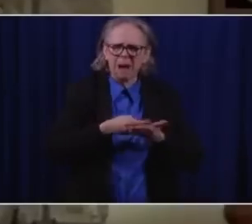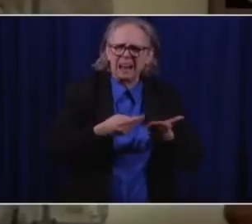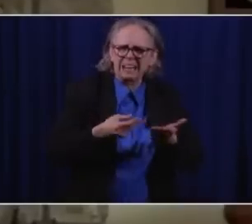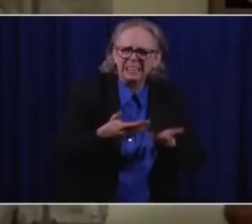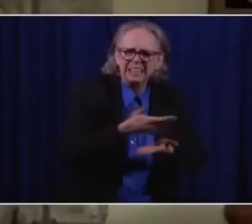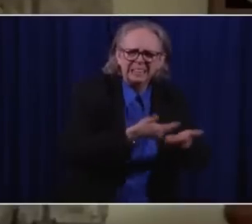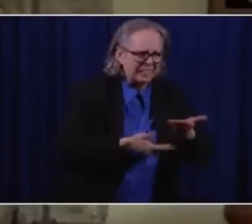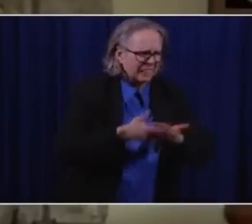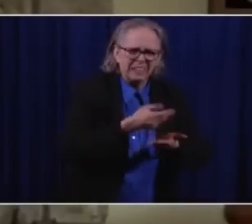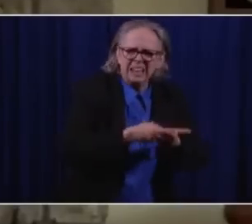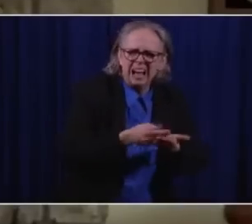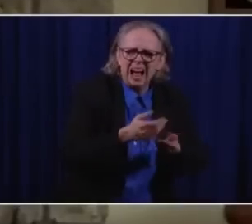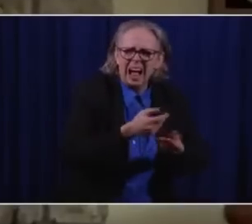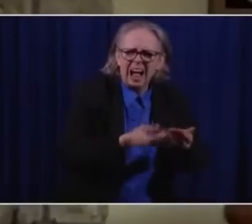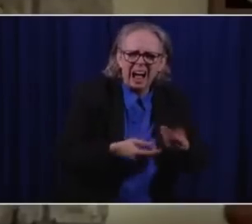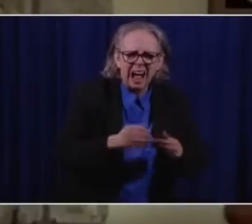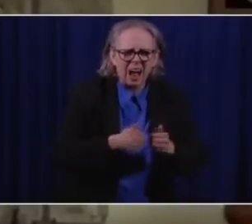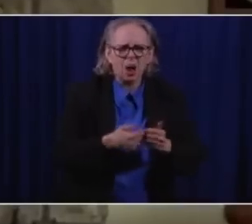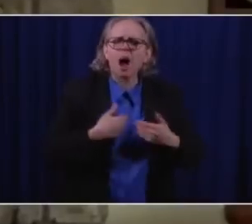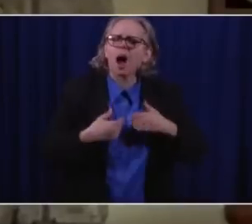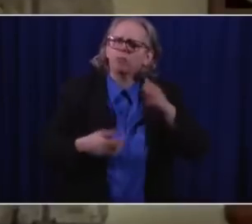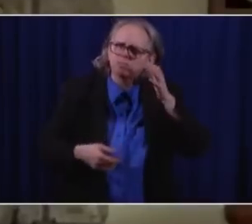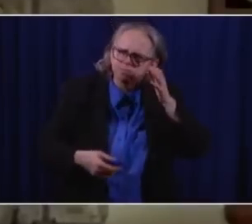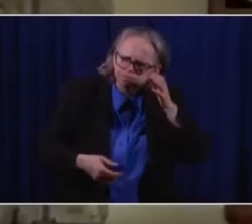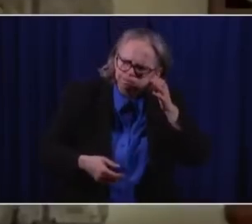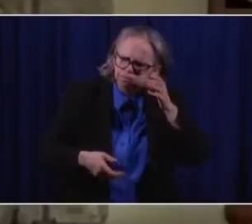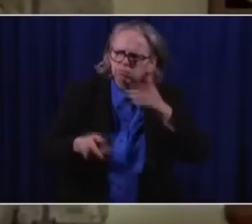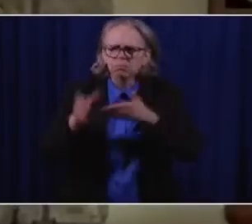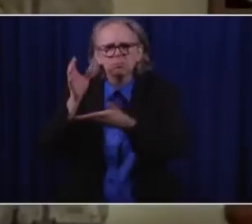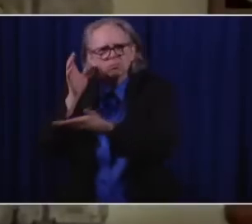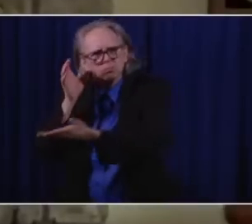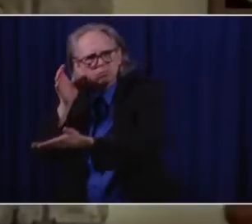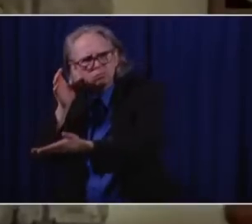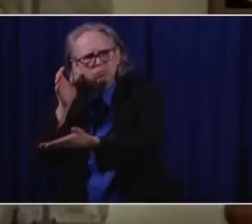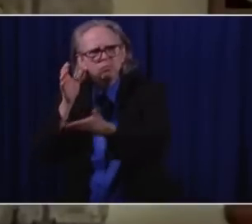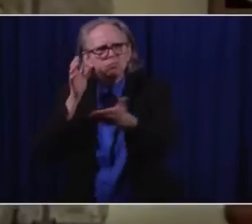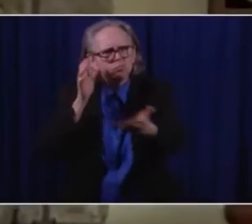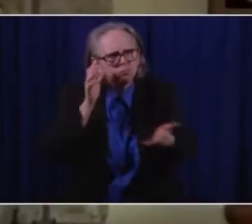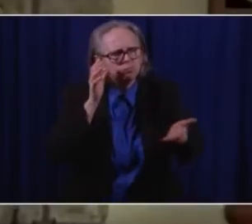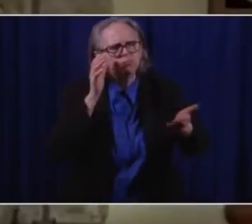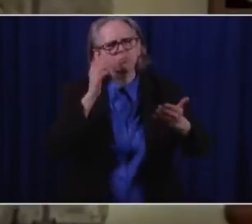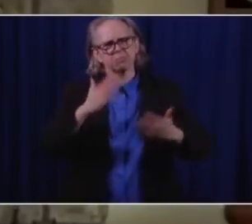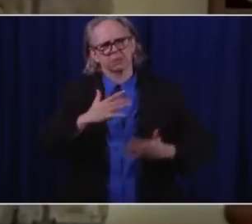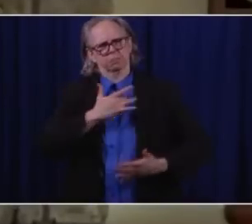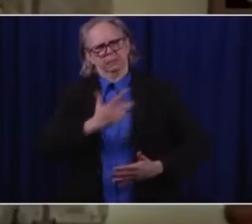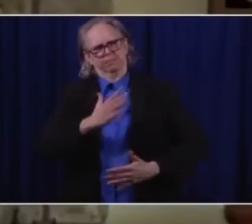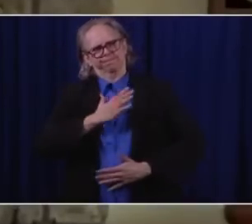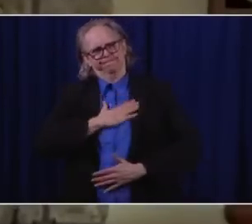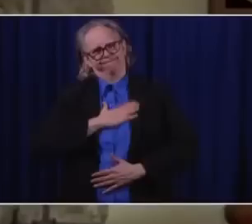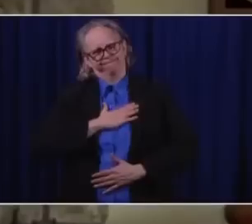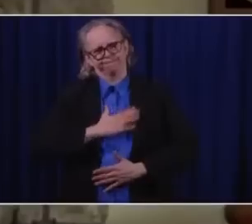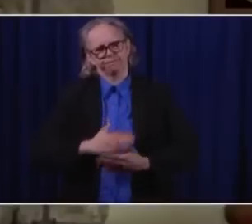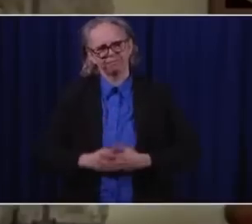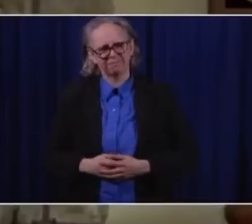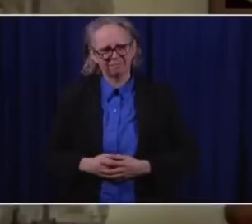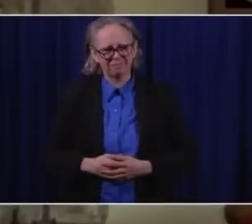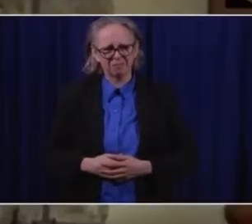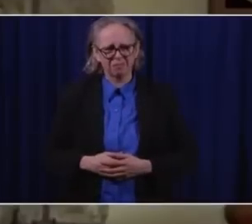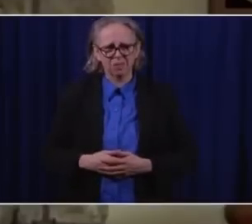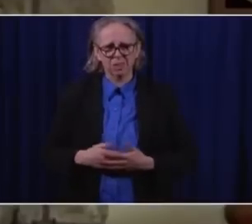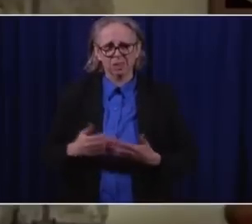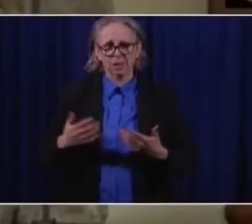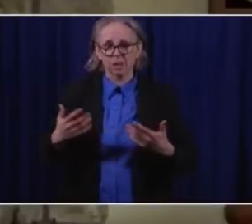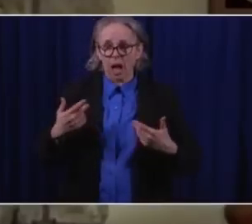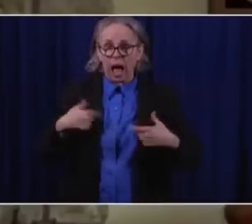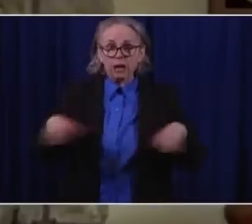try to listen to as many people as I can. I don't always do what everybody wants. That's impossible, and that's not what